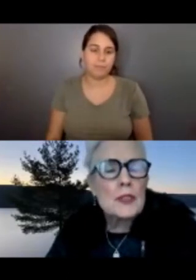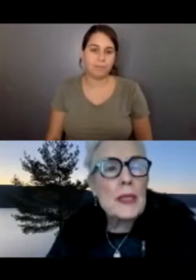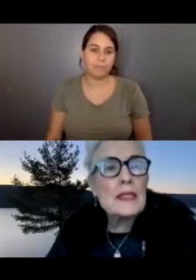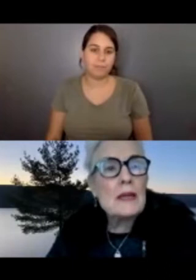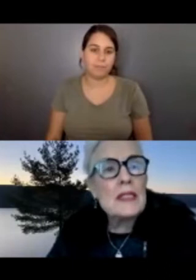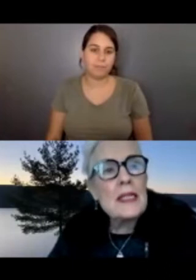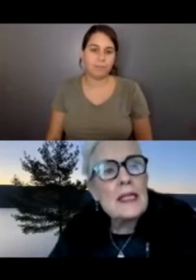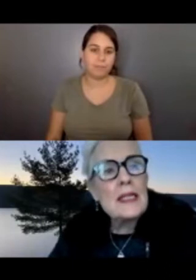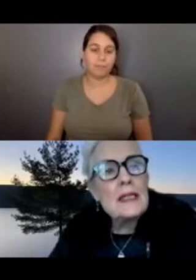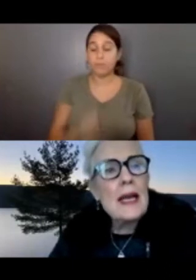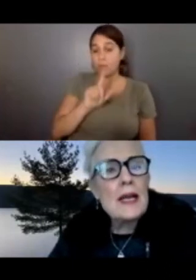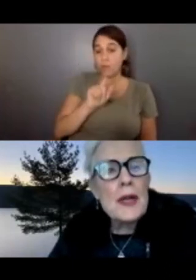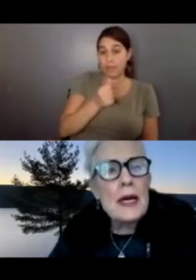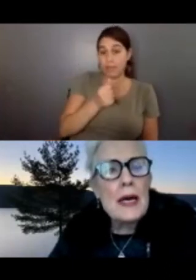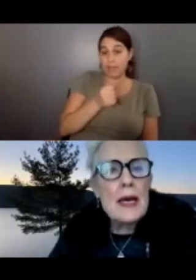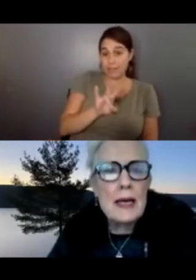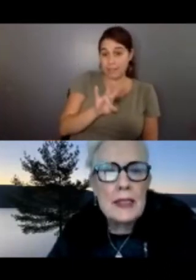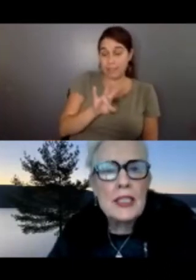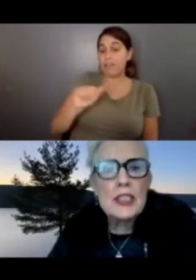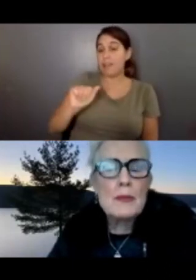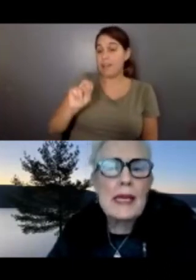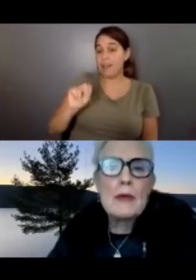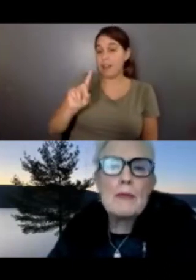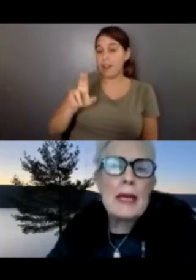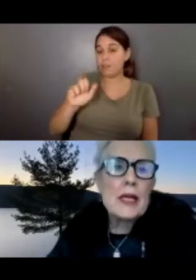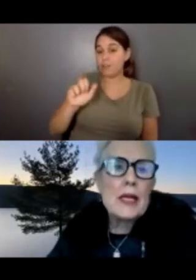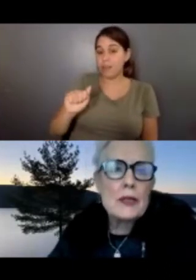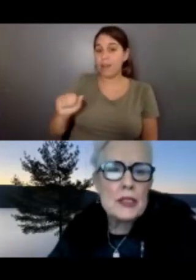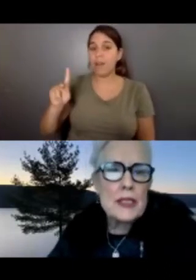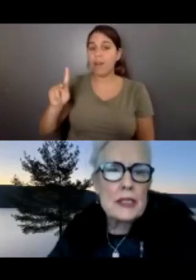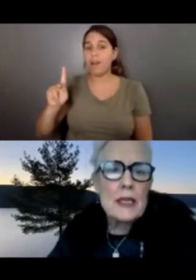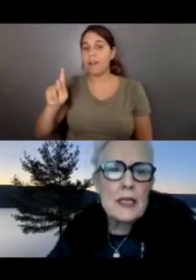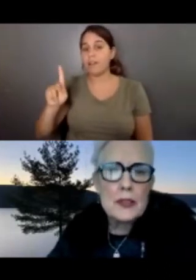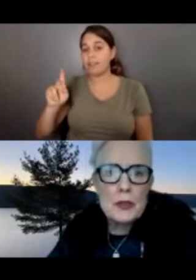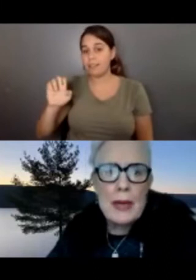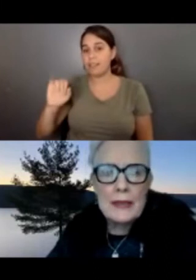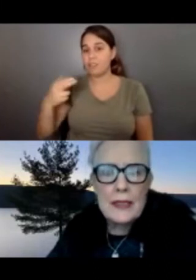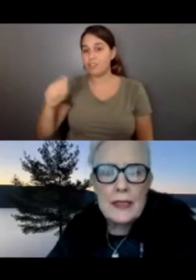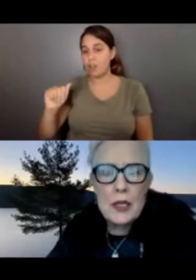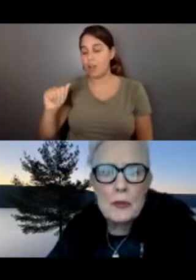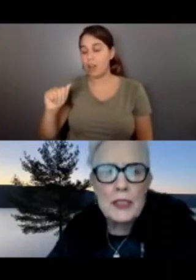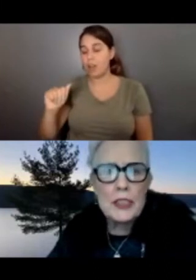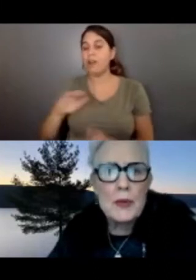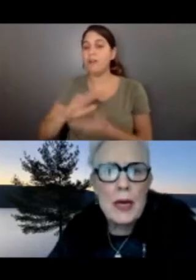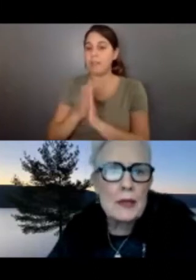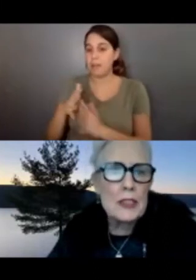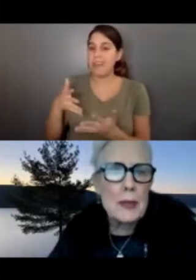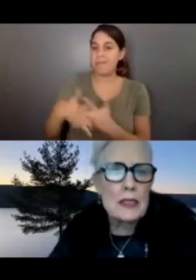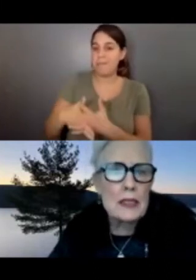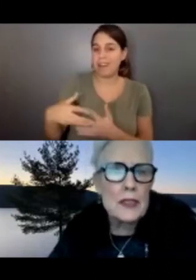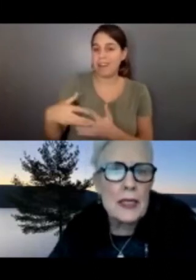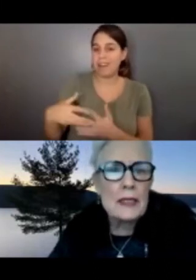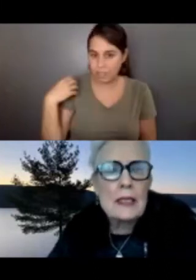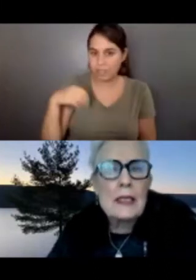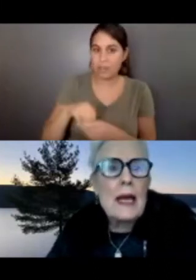In 2017, Andrea and Keisha became embedded coaches in internal medicine and OBGYN,